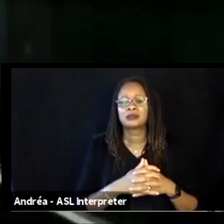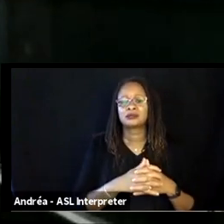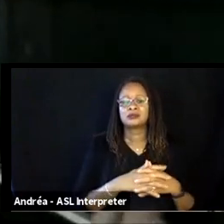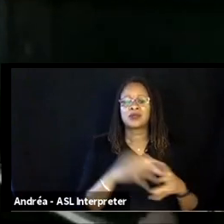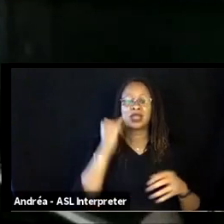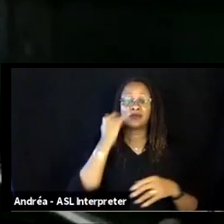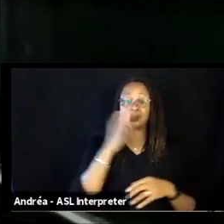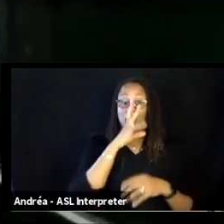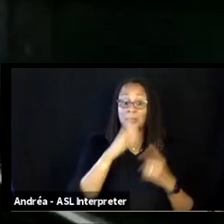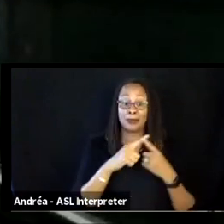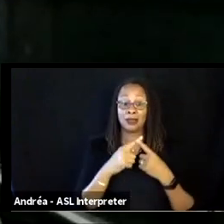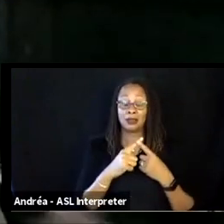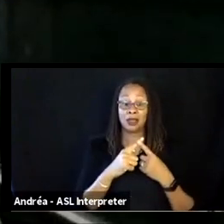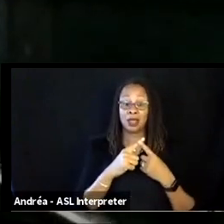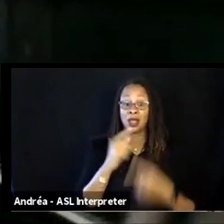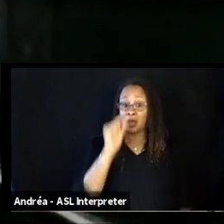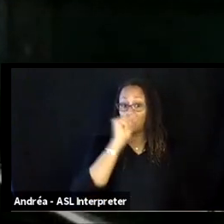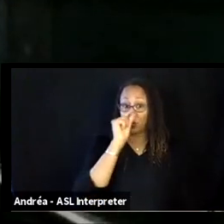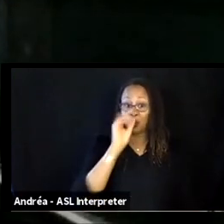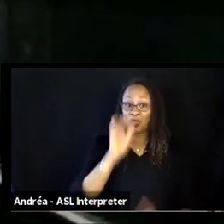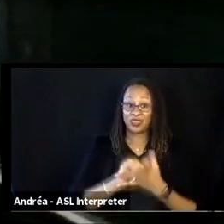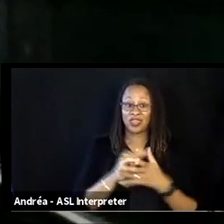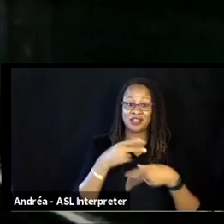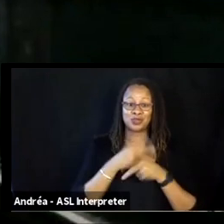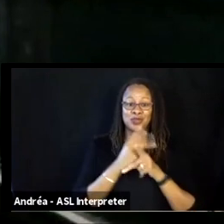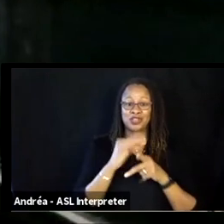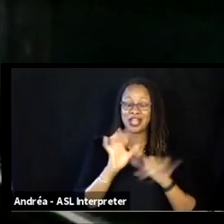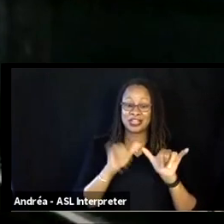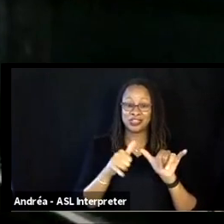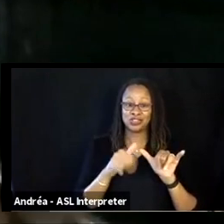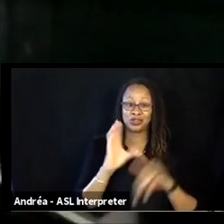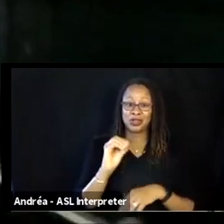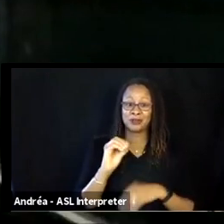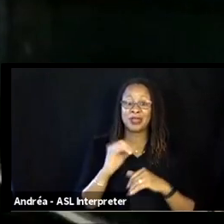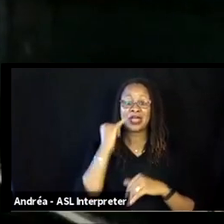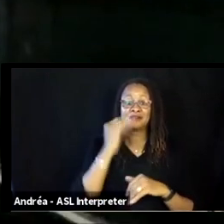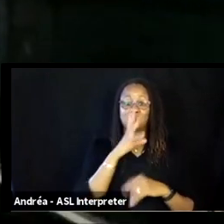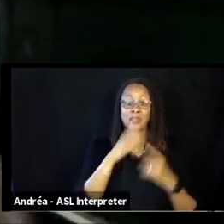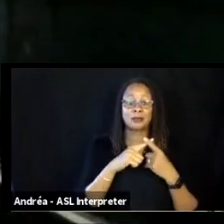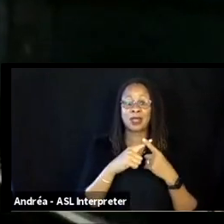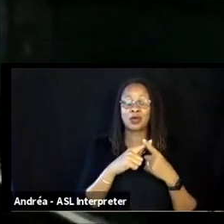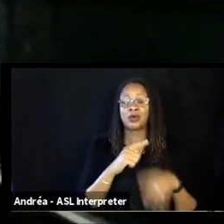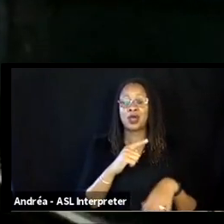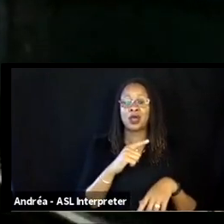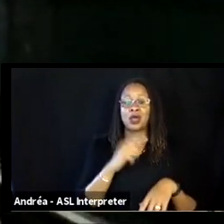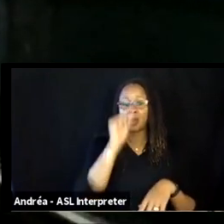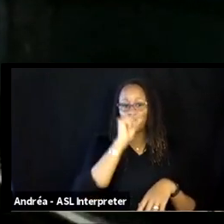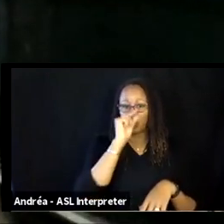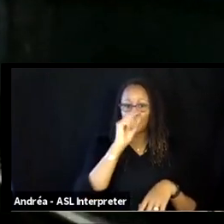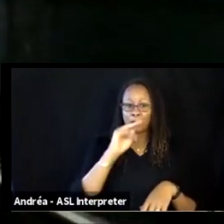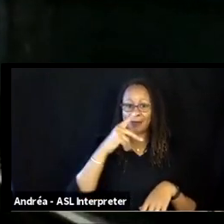about, obviously, Google is a product and engineering company. So if we're talking about Google Maps, for example, who actually are your